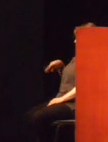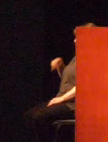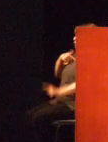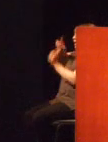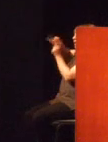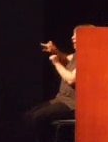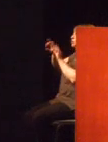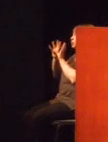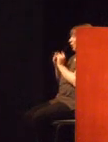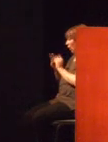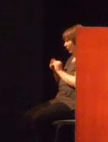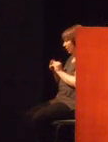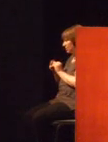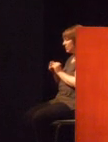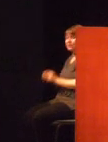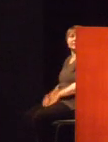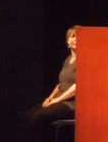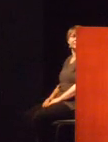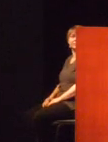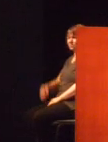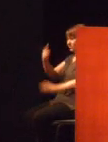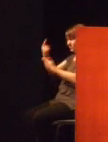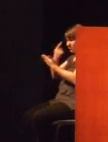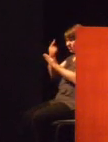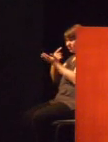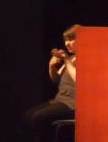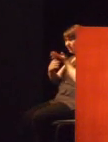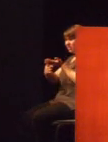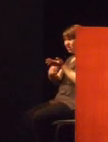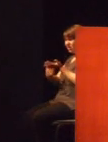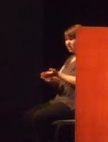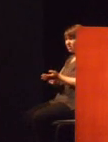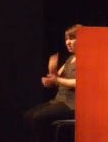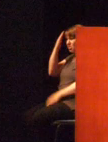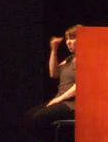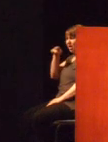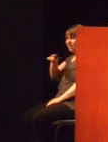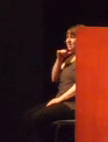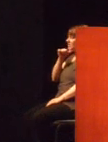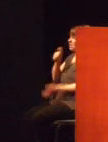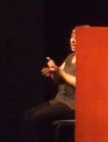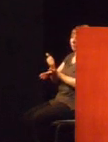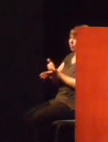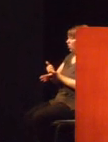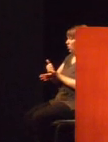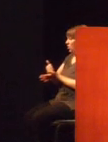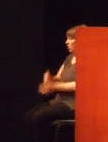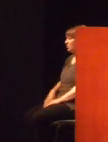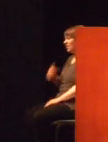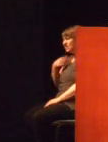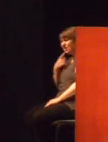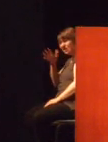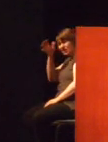conference, and I had heard somebody talking about why colorblindness is not helpful. And I